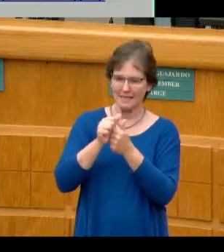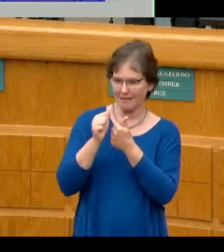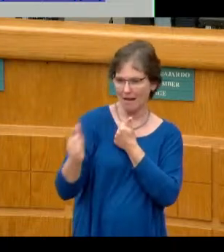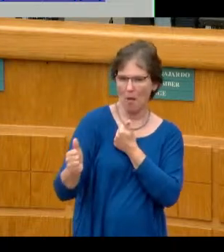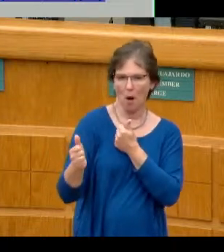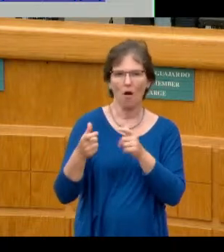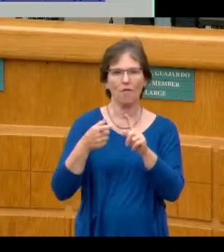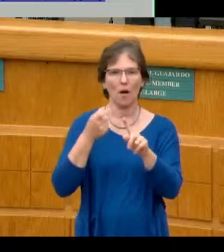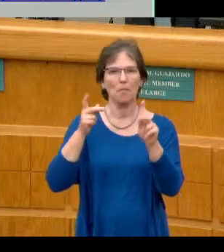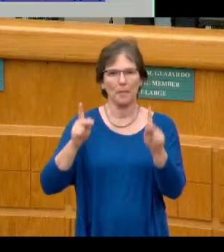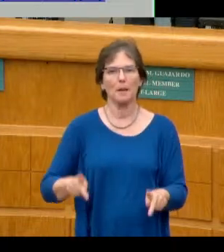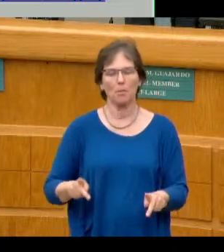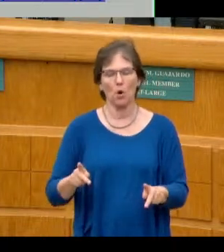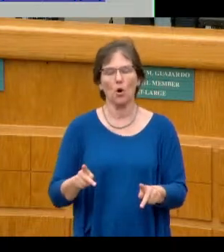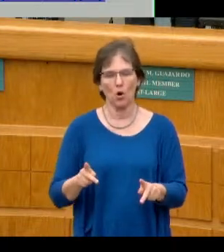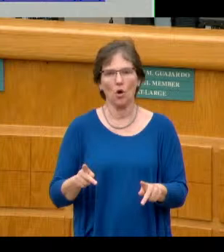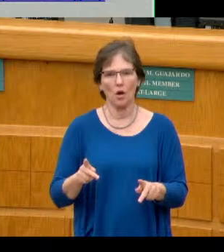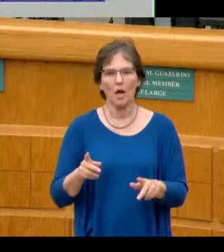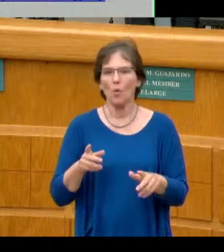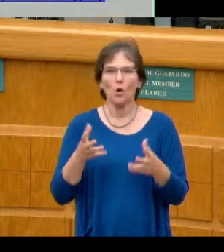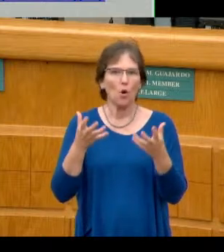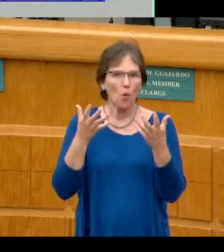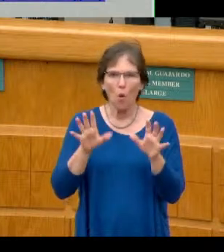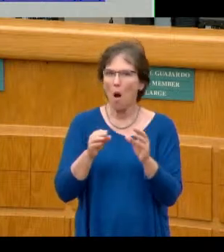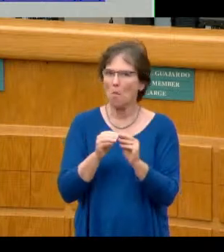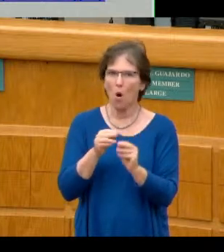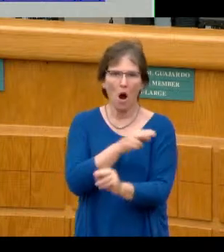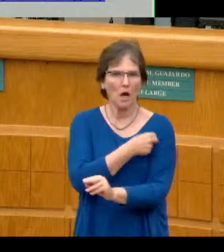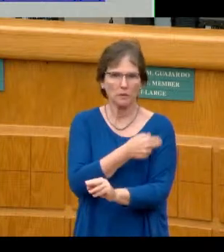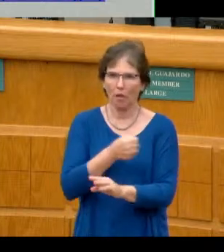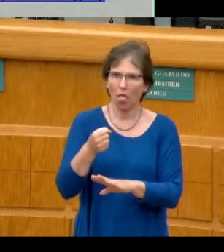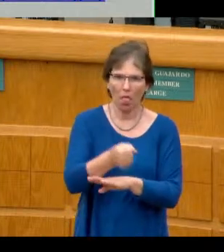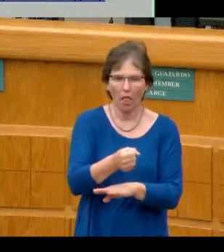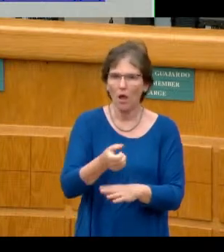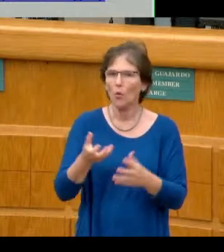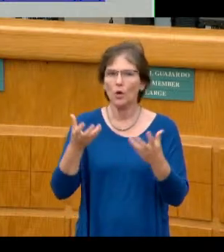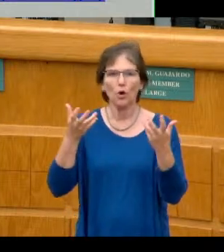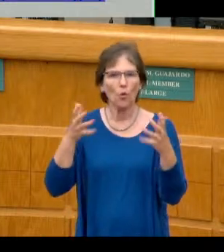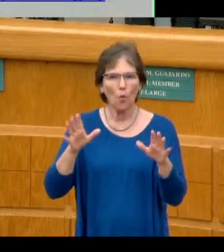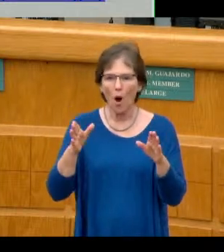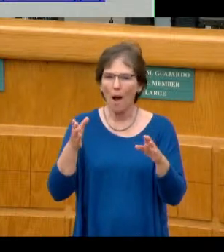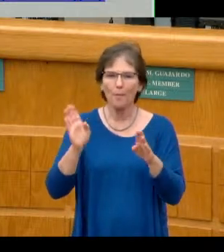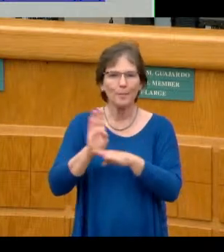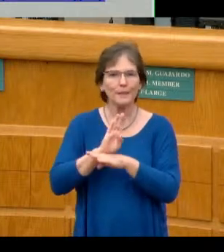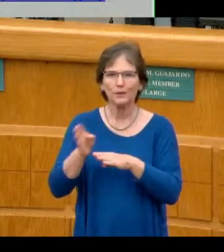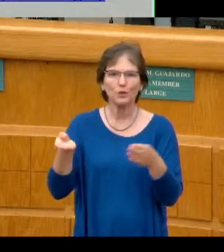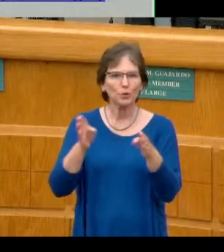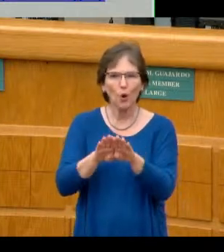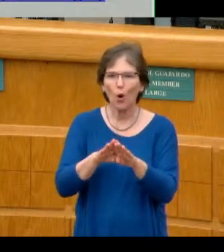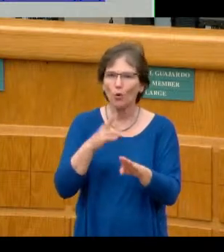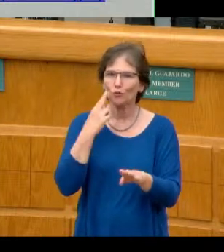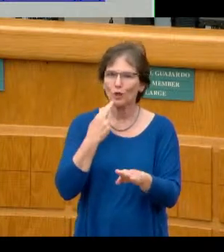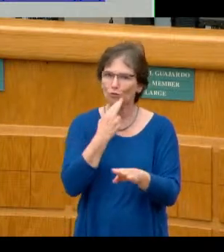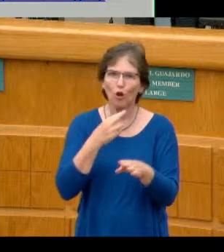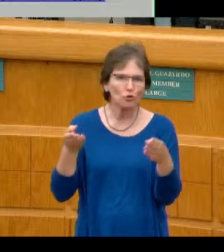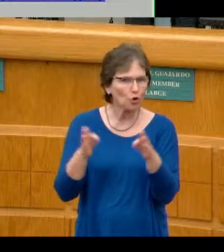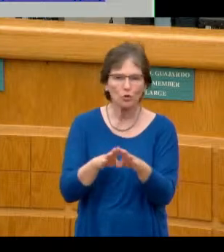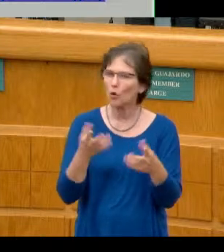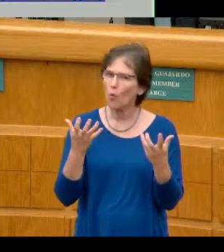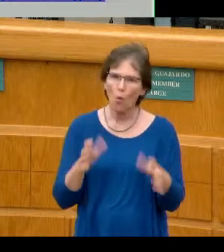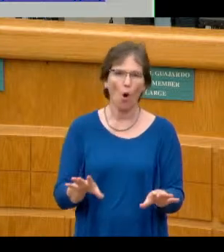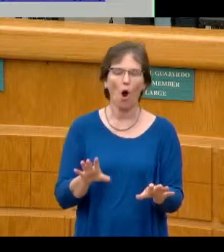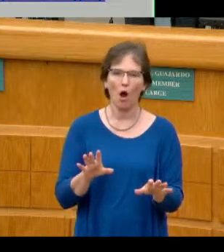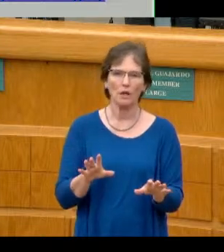right now. What I'll encourage everybody to do is, given that we're starting to trend upwards, it's more important than ever to wear your mask, to